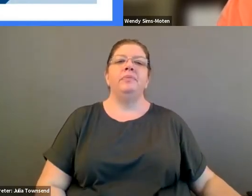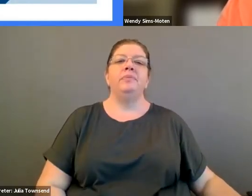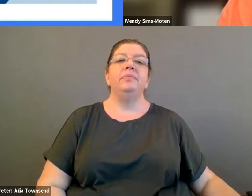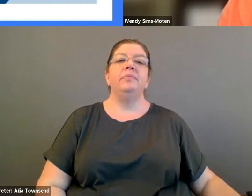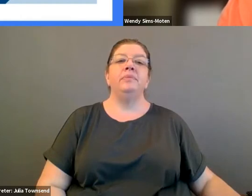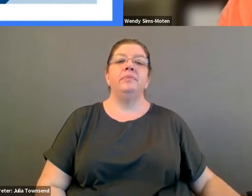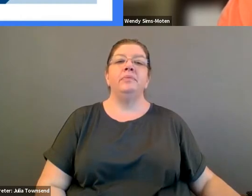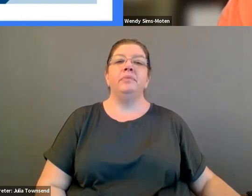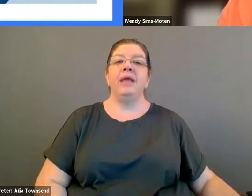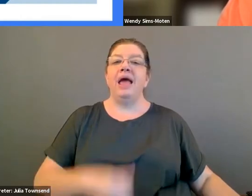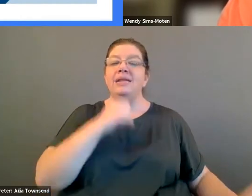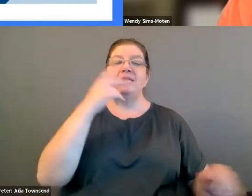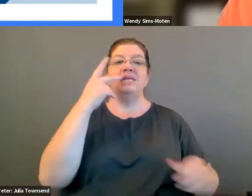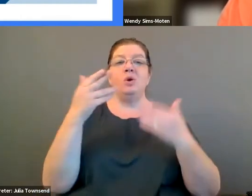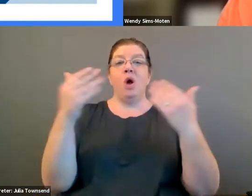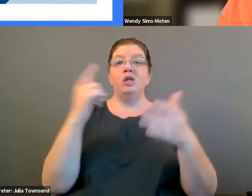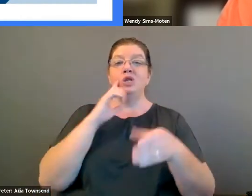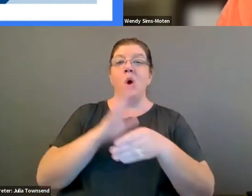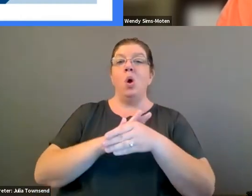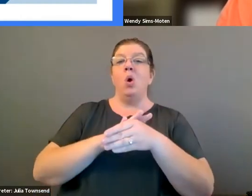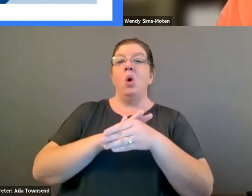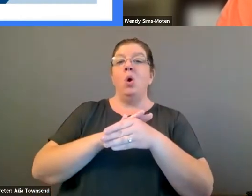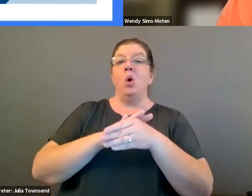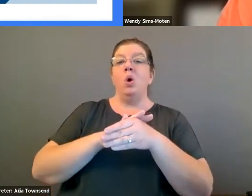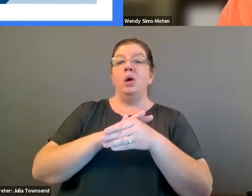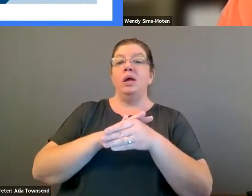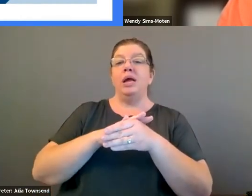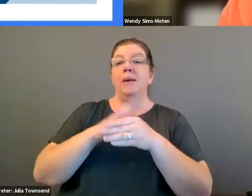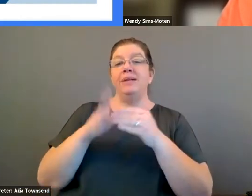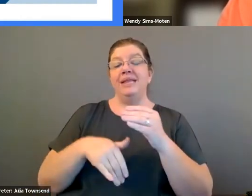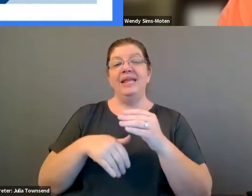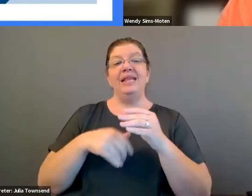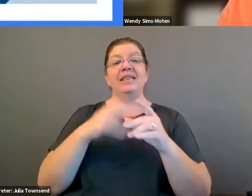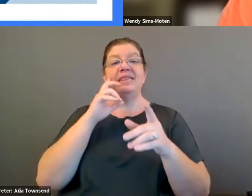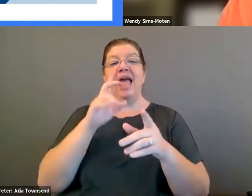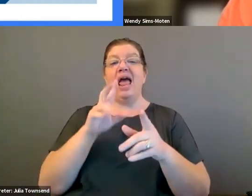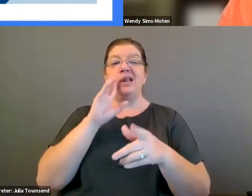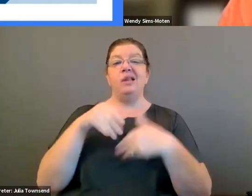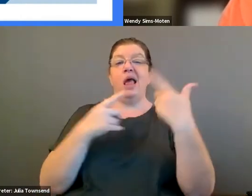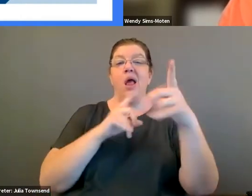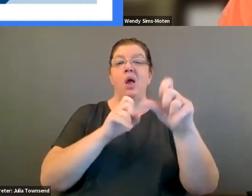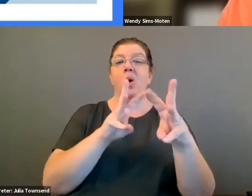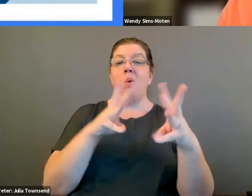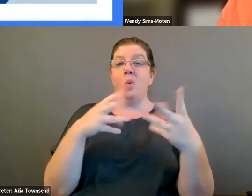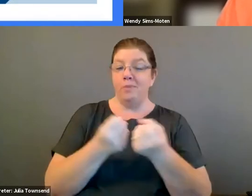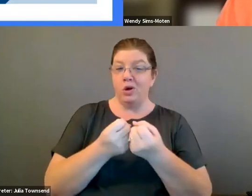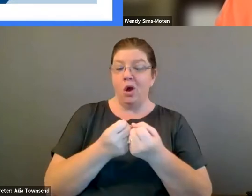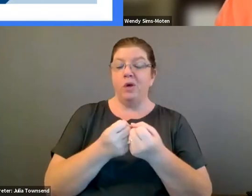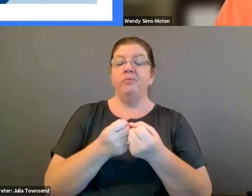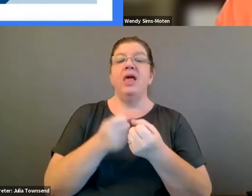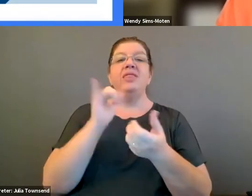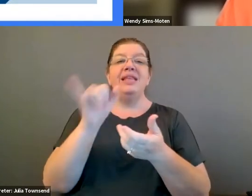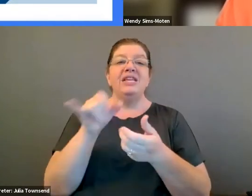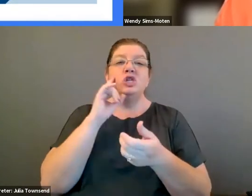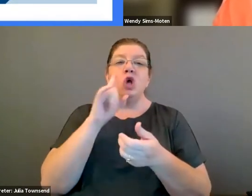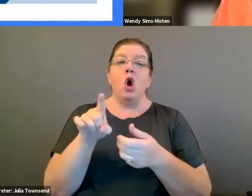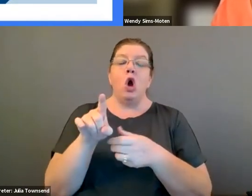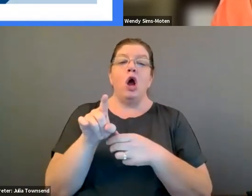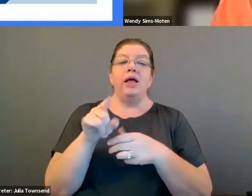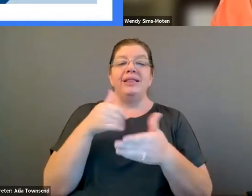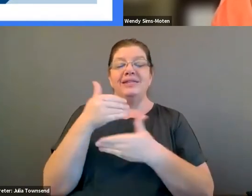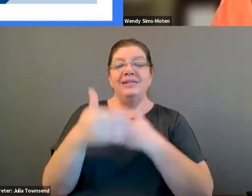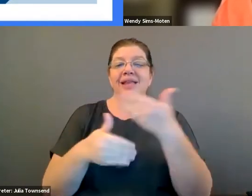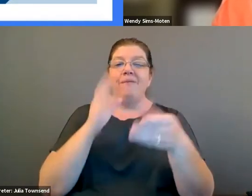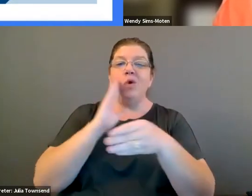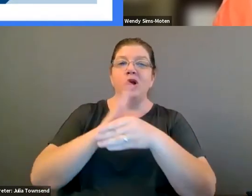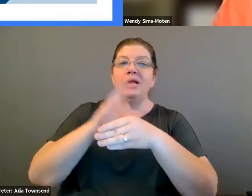gone on. So complete the application and attend a webinar. These are the steps for completing the